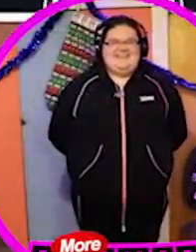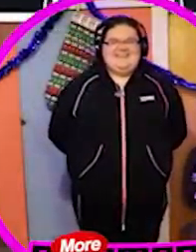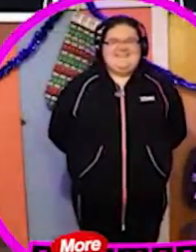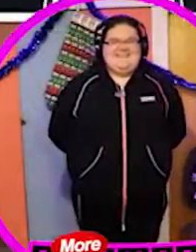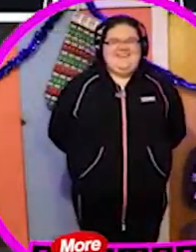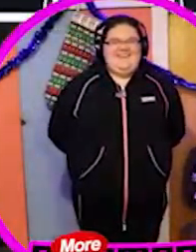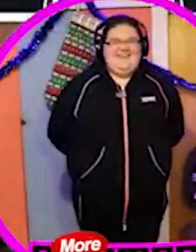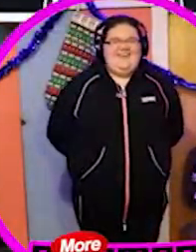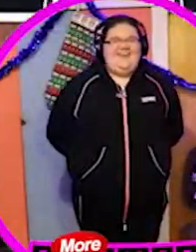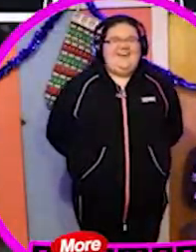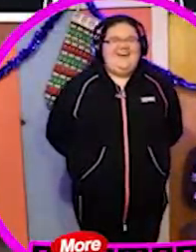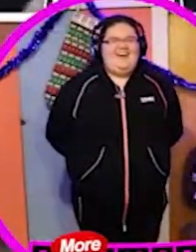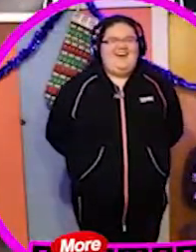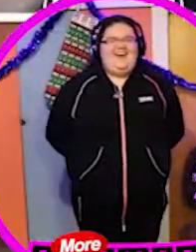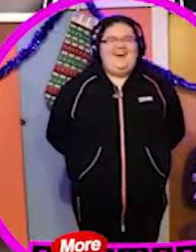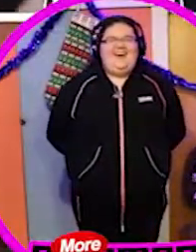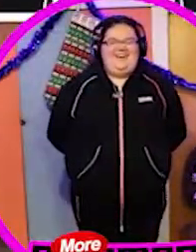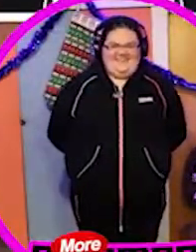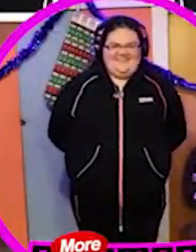That's. Oh. Yeah, the thing is,